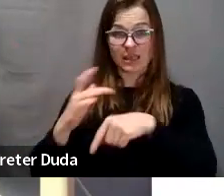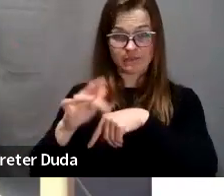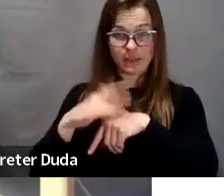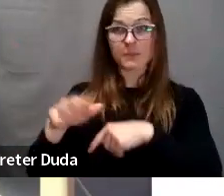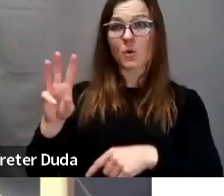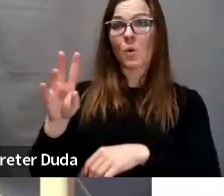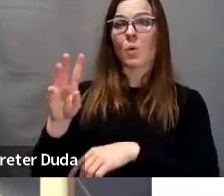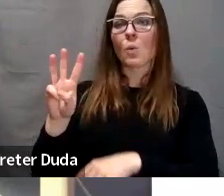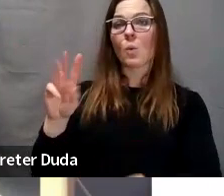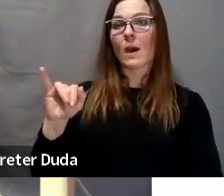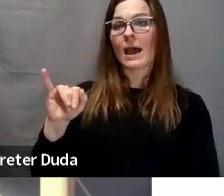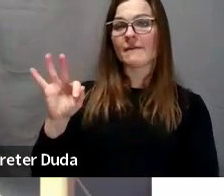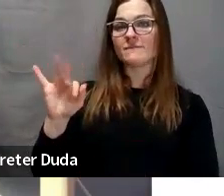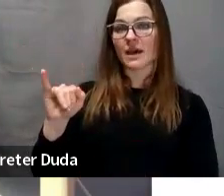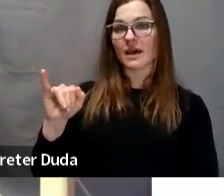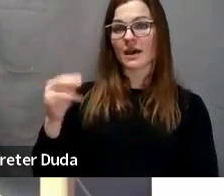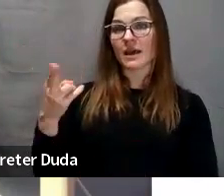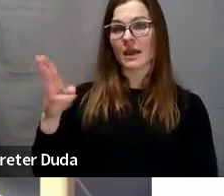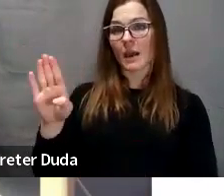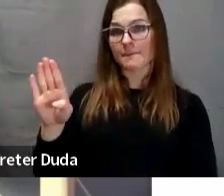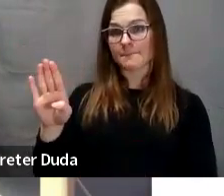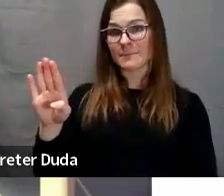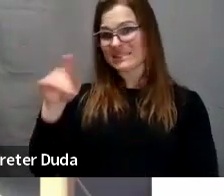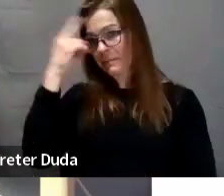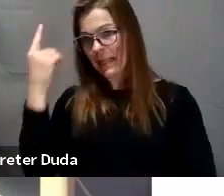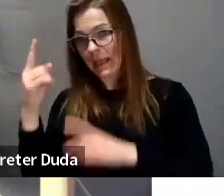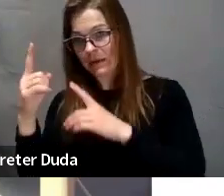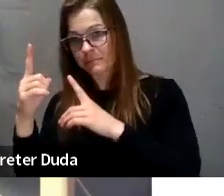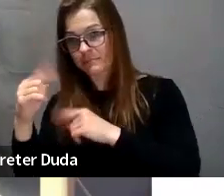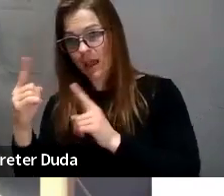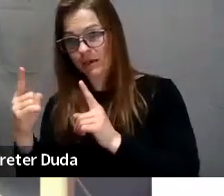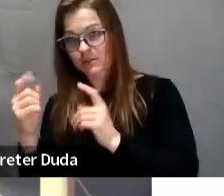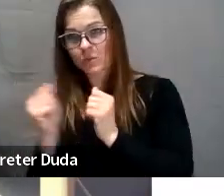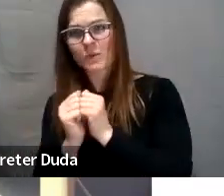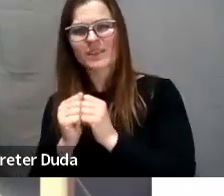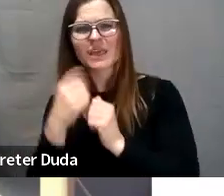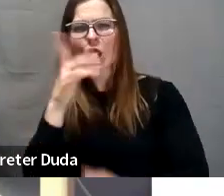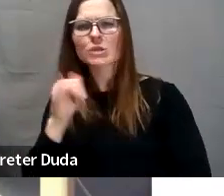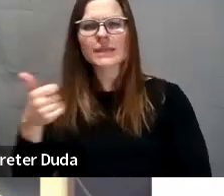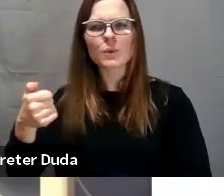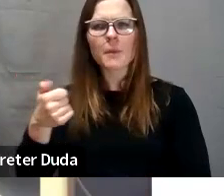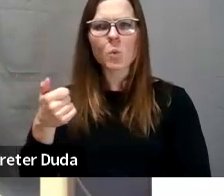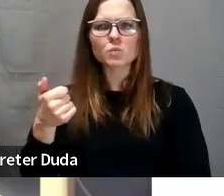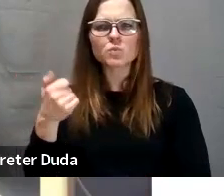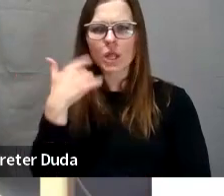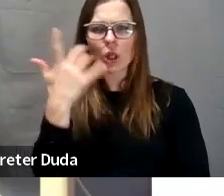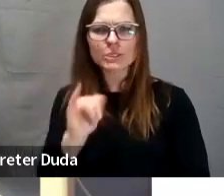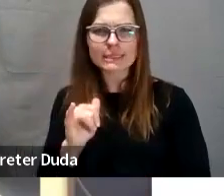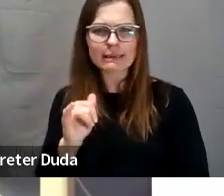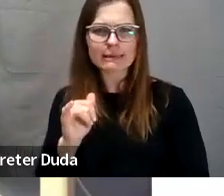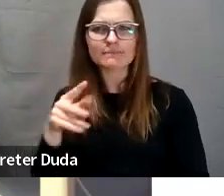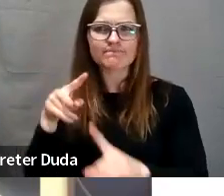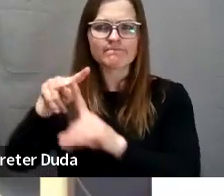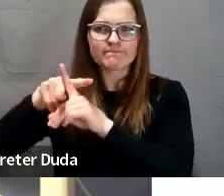pictured. It's a black box with almost looks like a remote control holder that you plug into